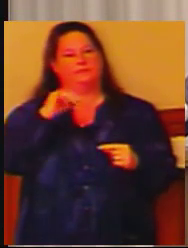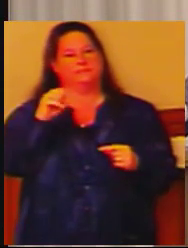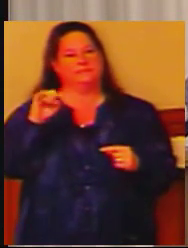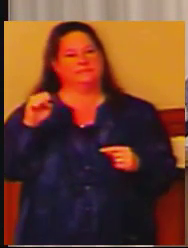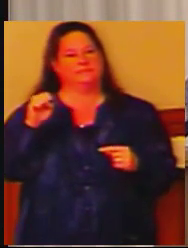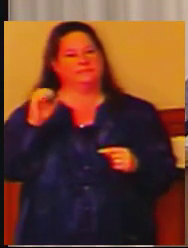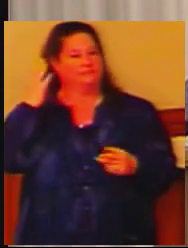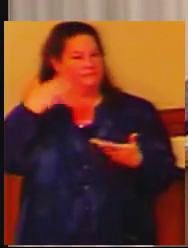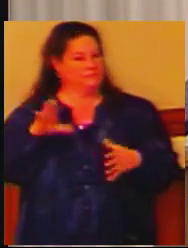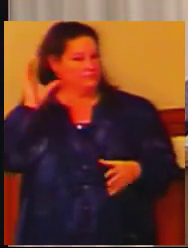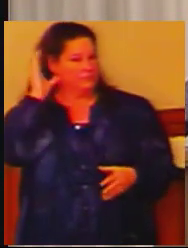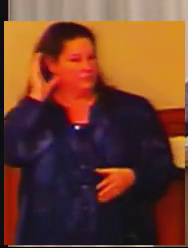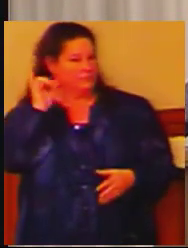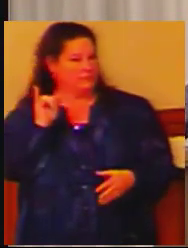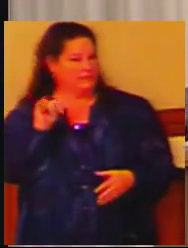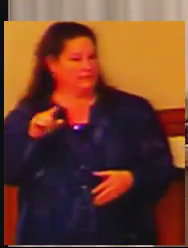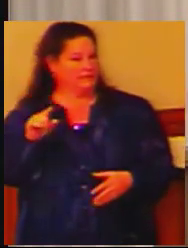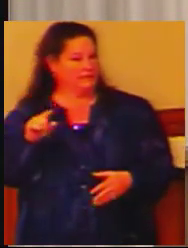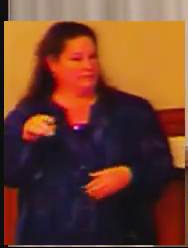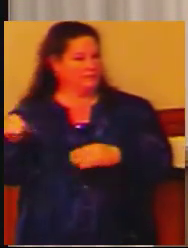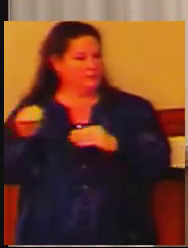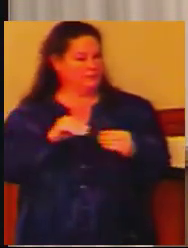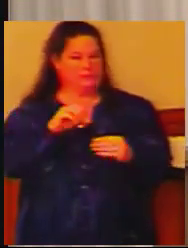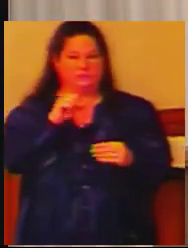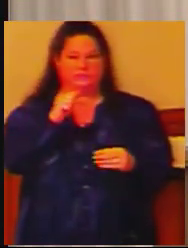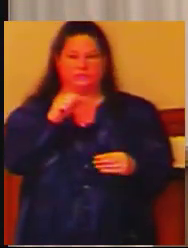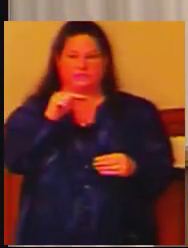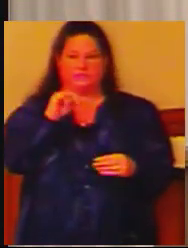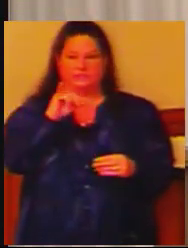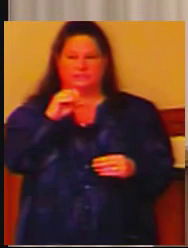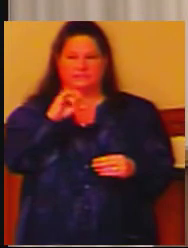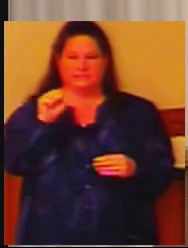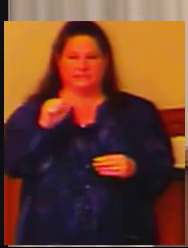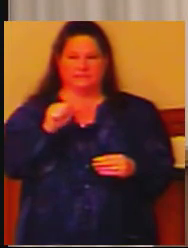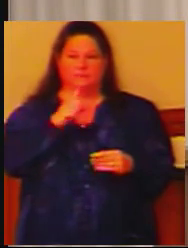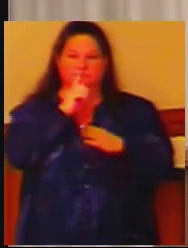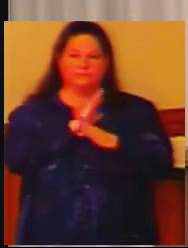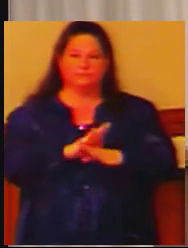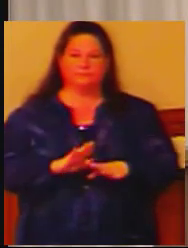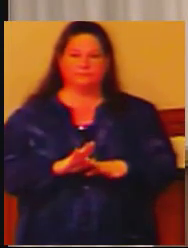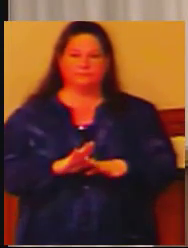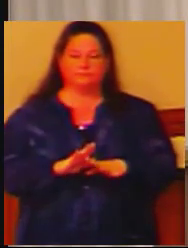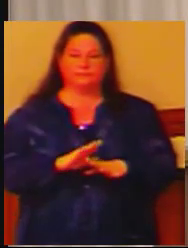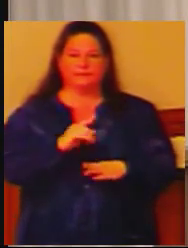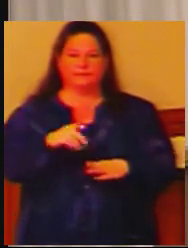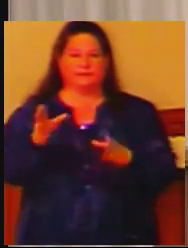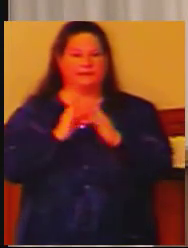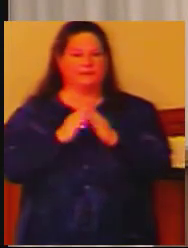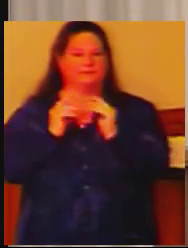heard that he had put the Sadducees to silence, they were gathered together.